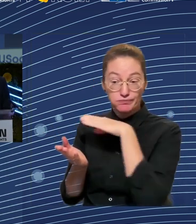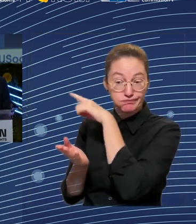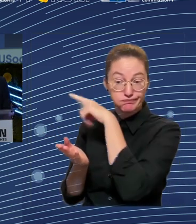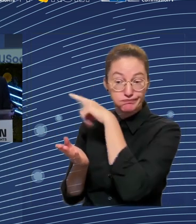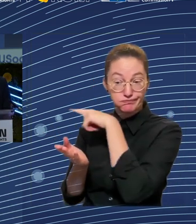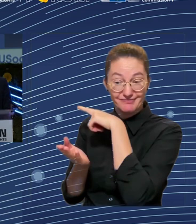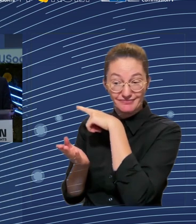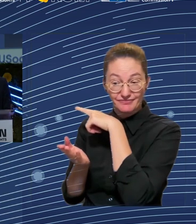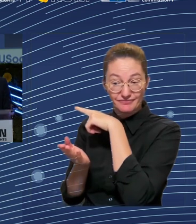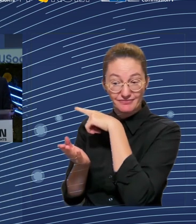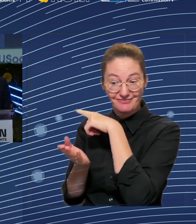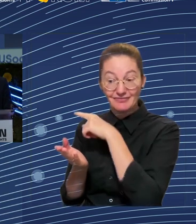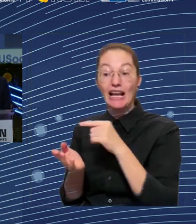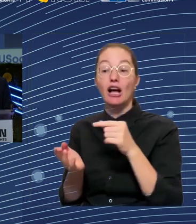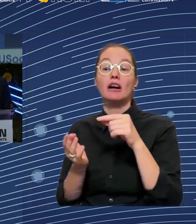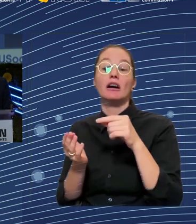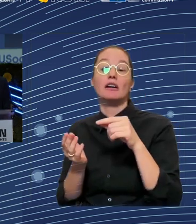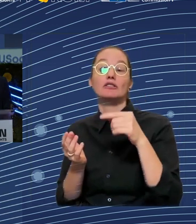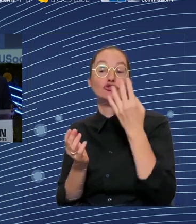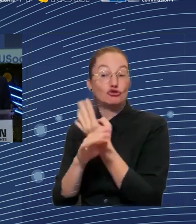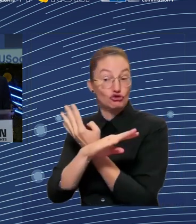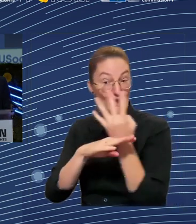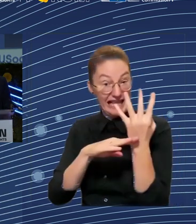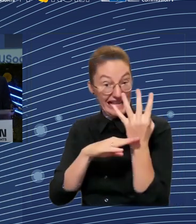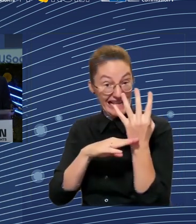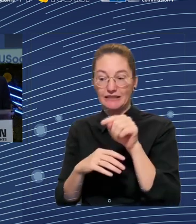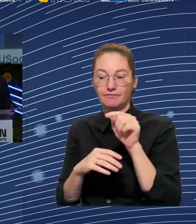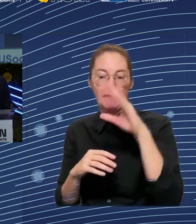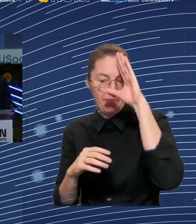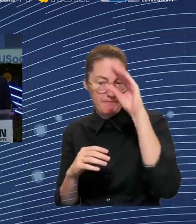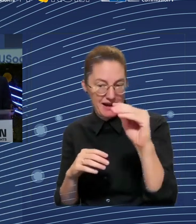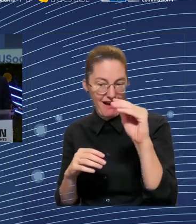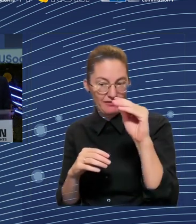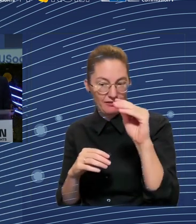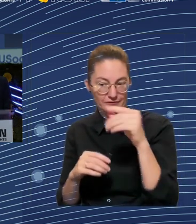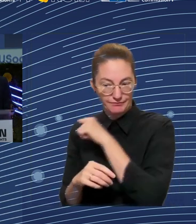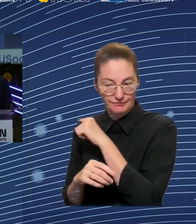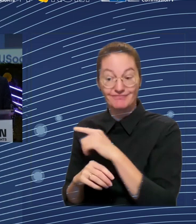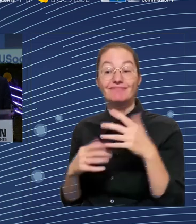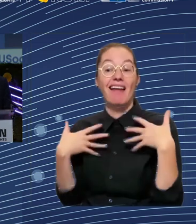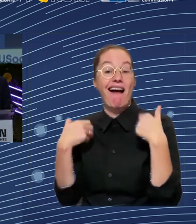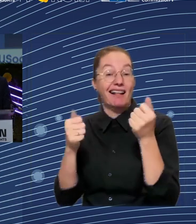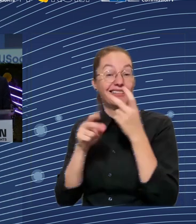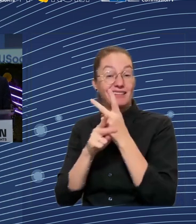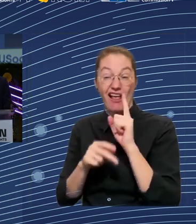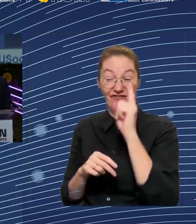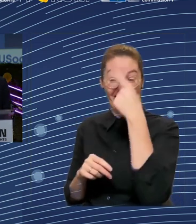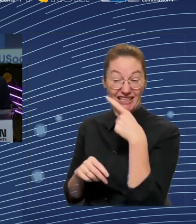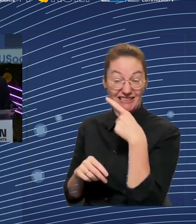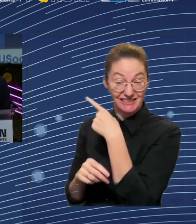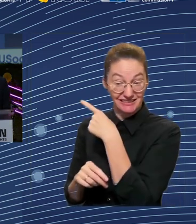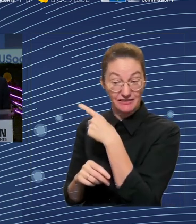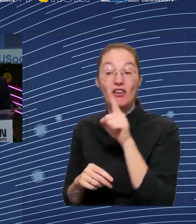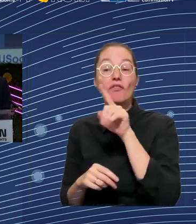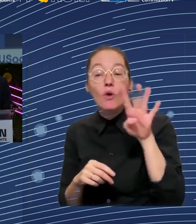have about 10 percentage point gap. For STEM jobs, this is roughly reversed, so the situation is roughly